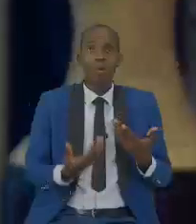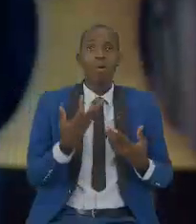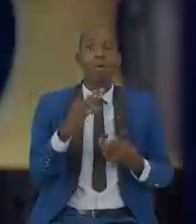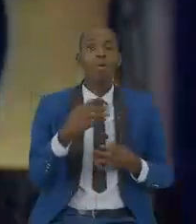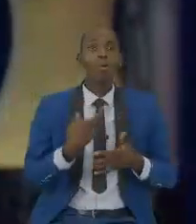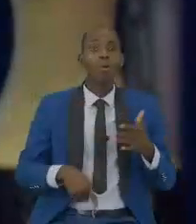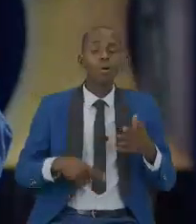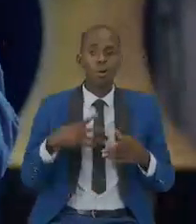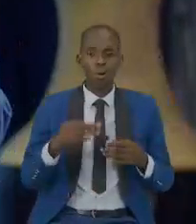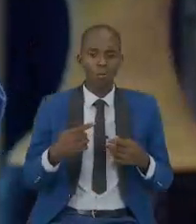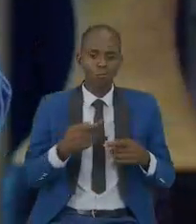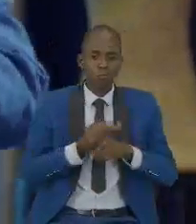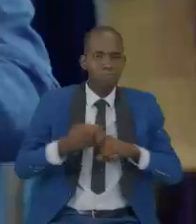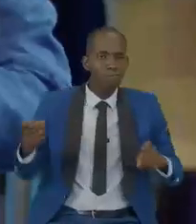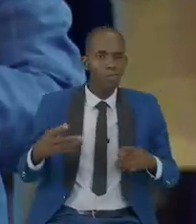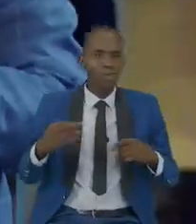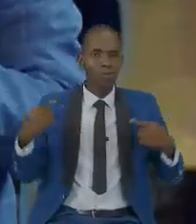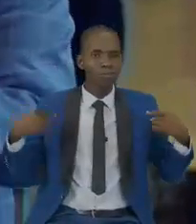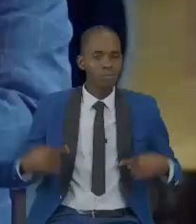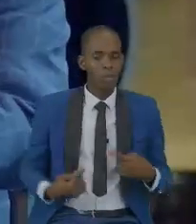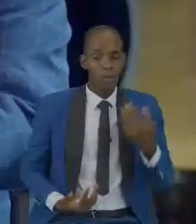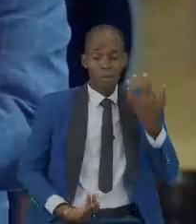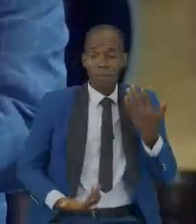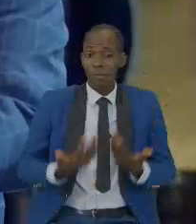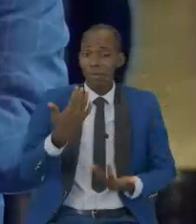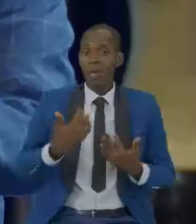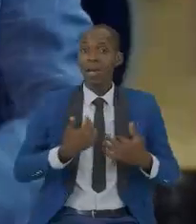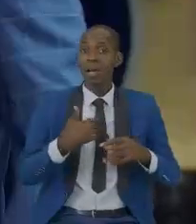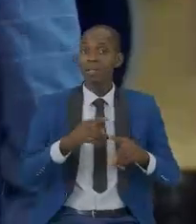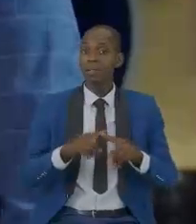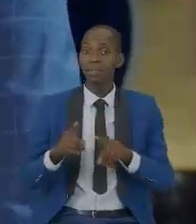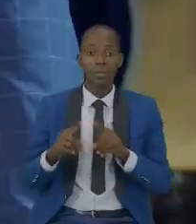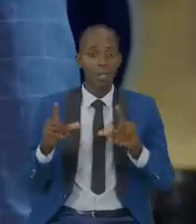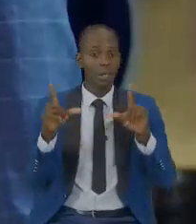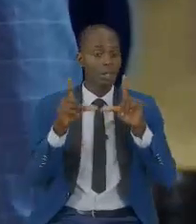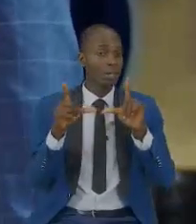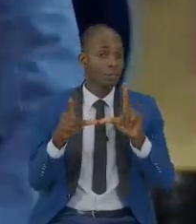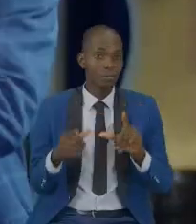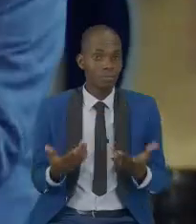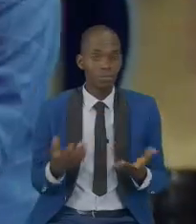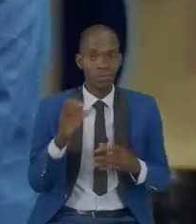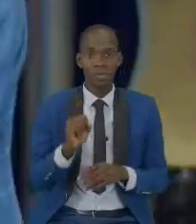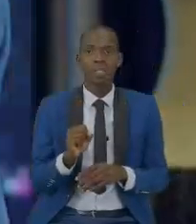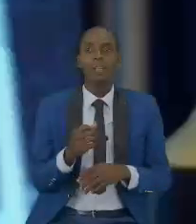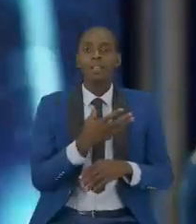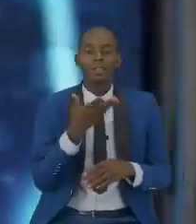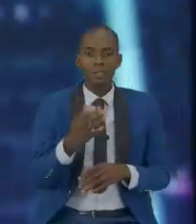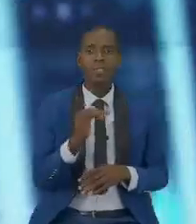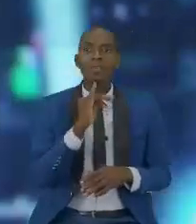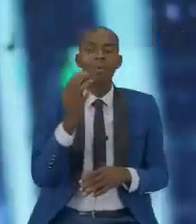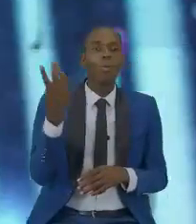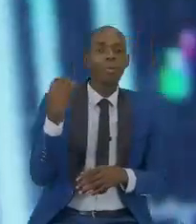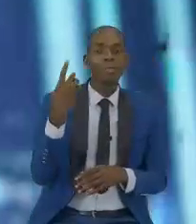you know, furnace had different grades and categories. There was the